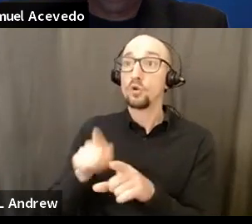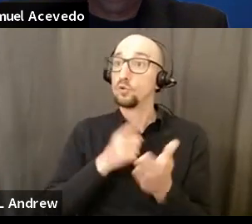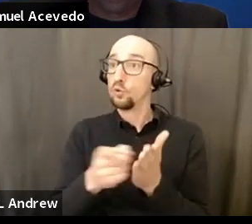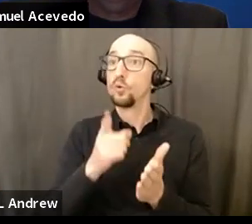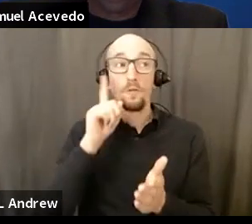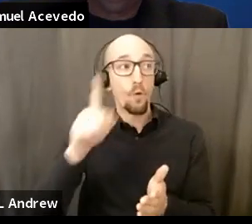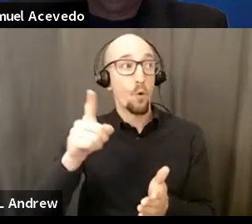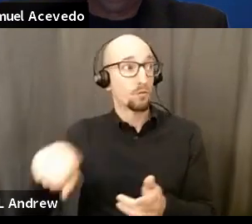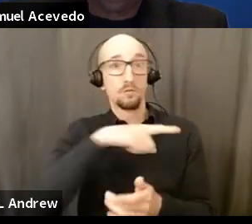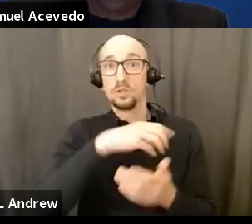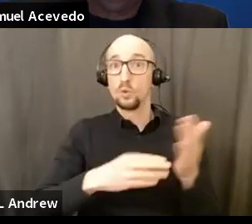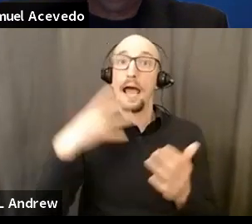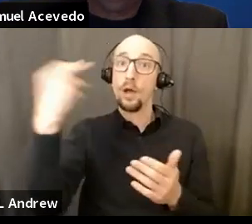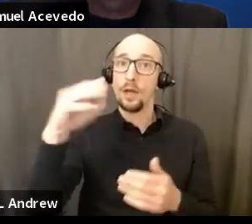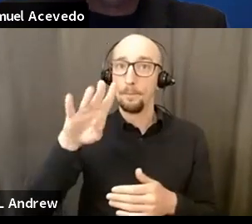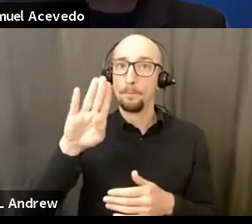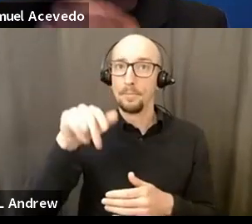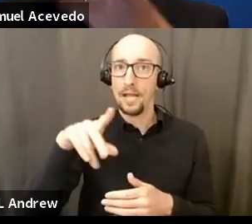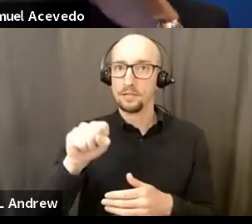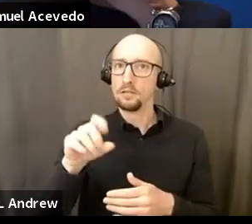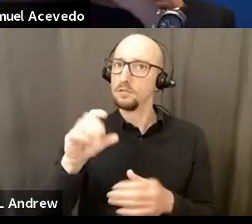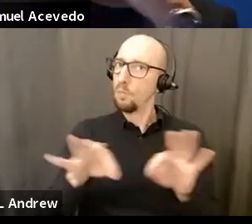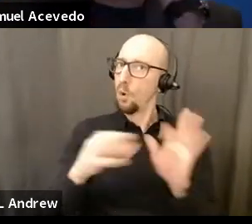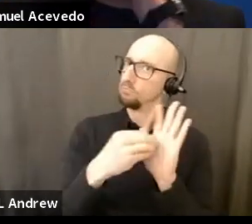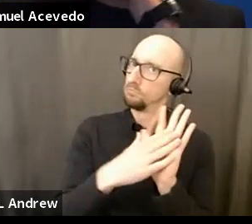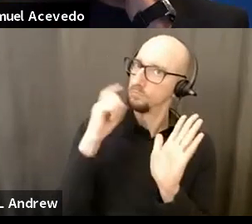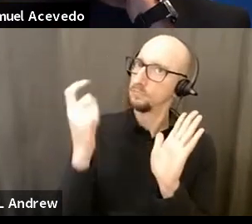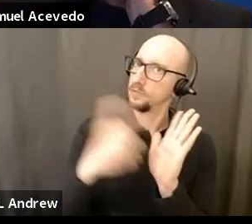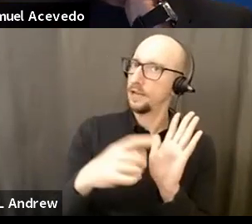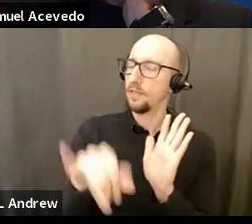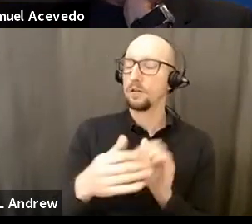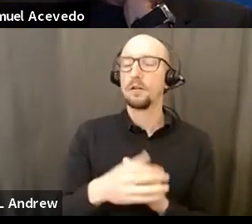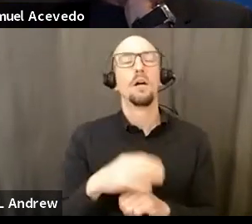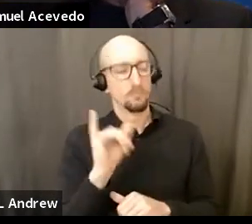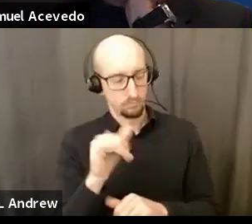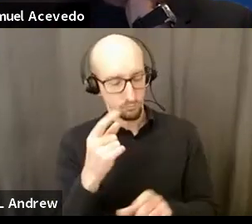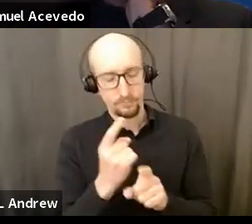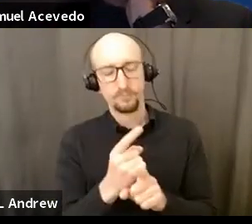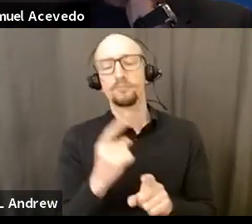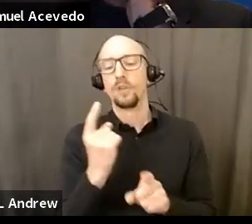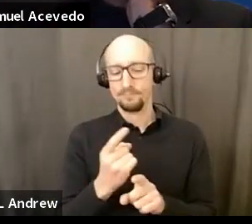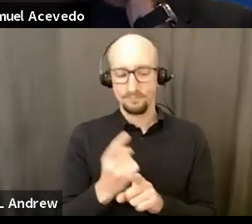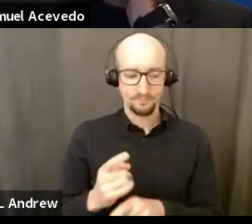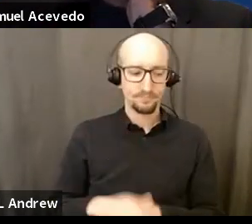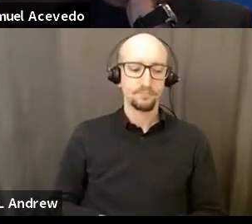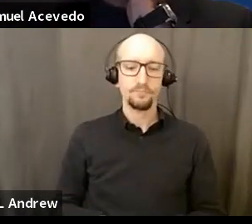It's important to just have that in the notes. Thank you. That's right. That's right.